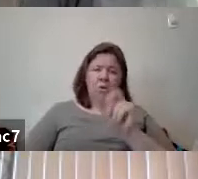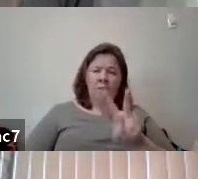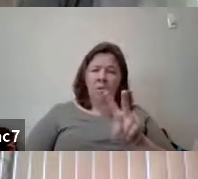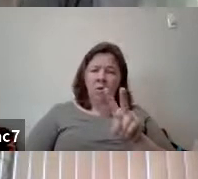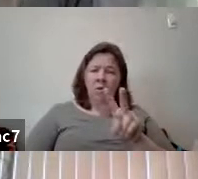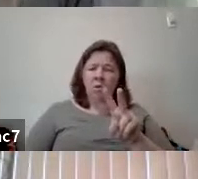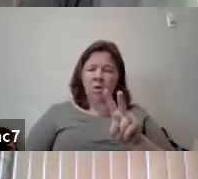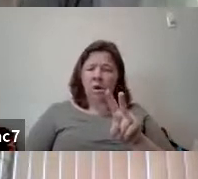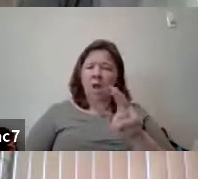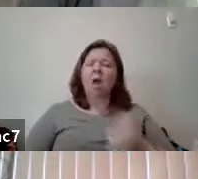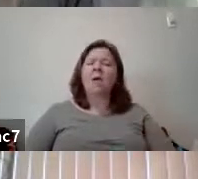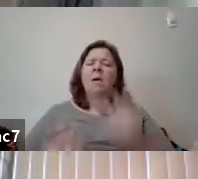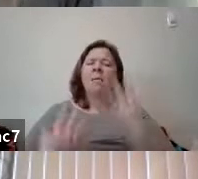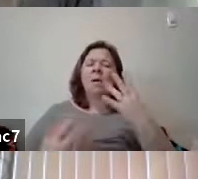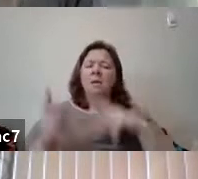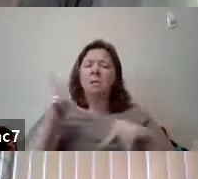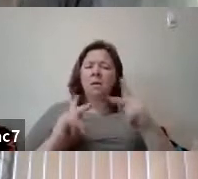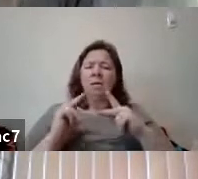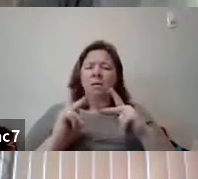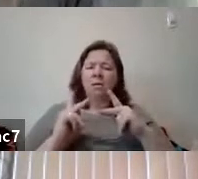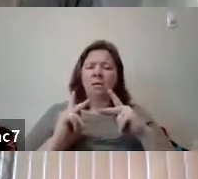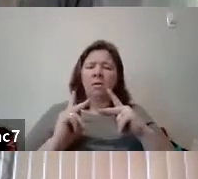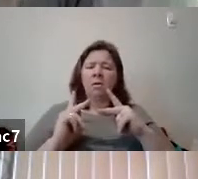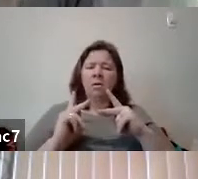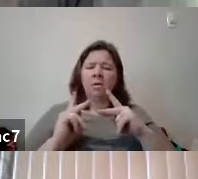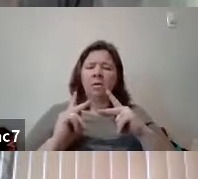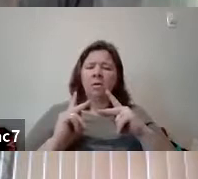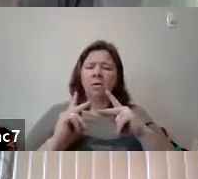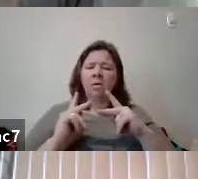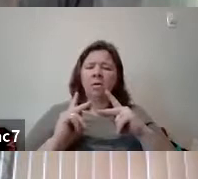Yes, you obviously know how many people. Yeah, how many